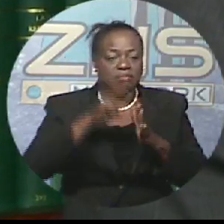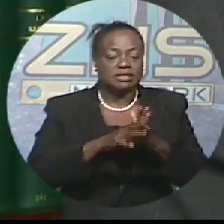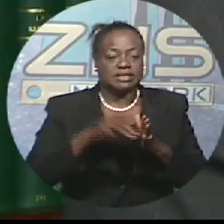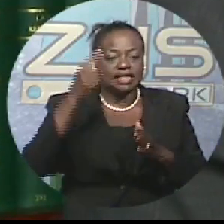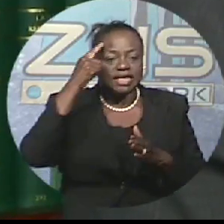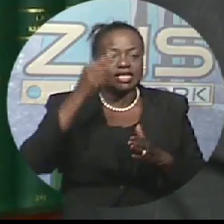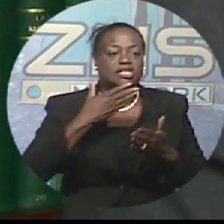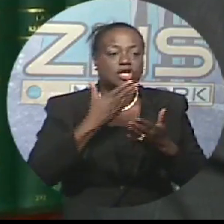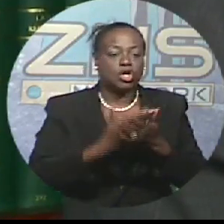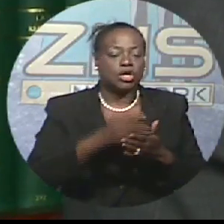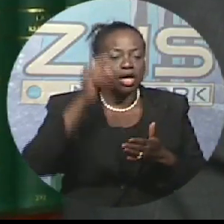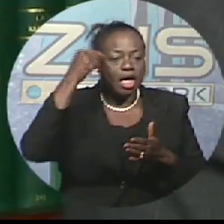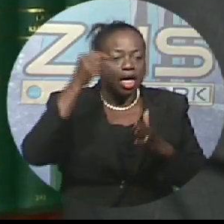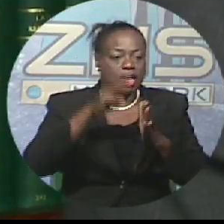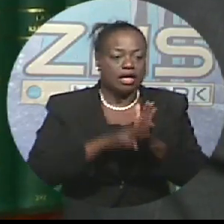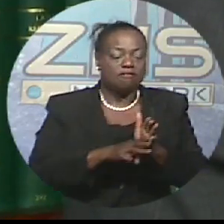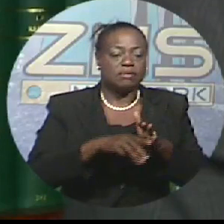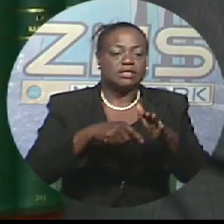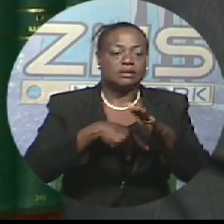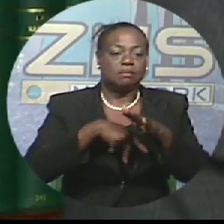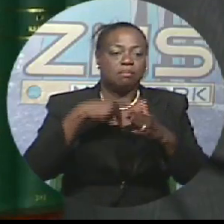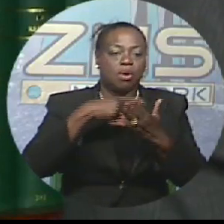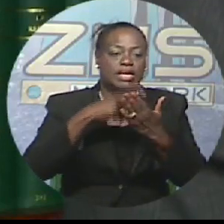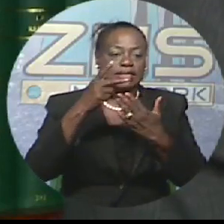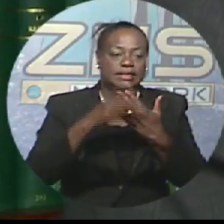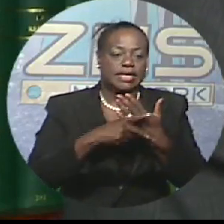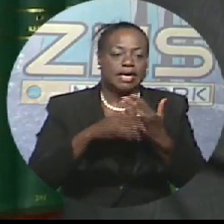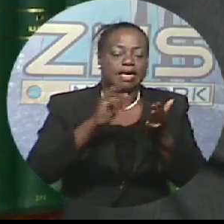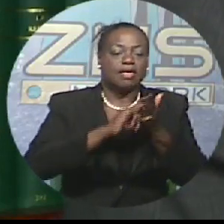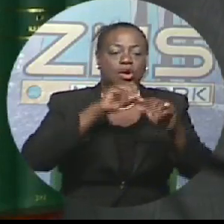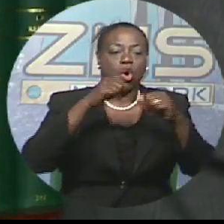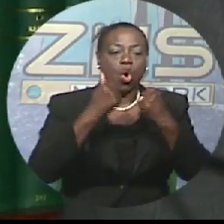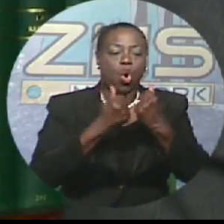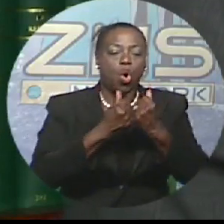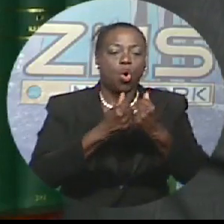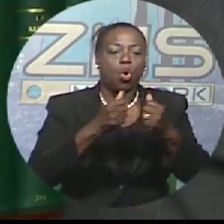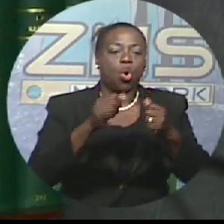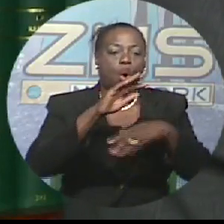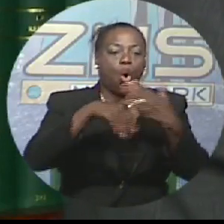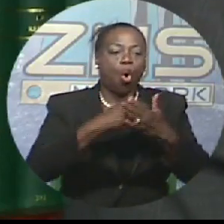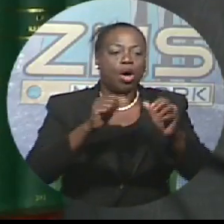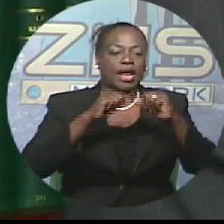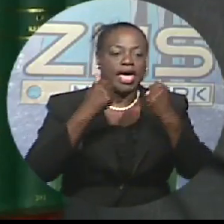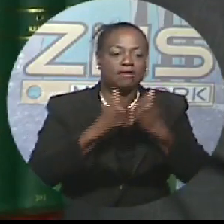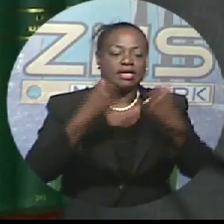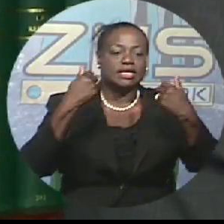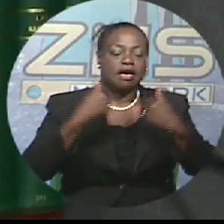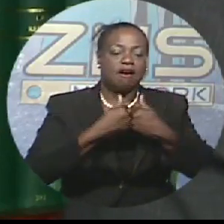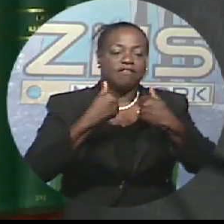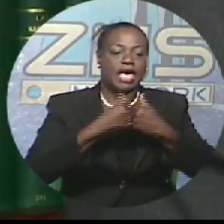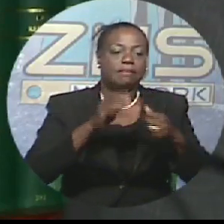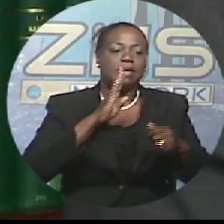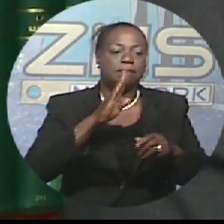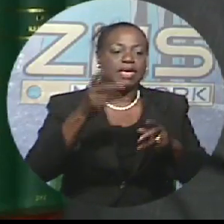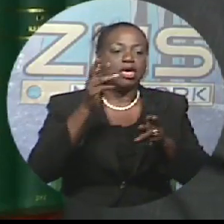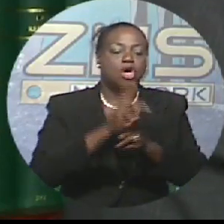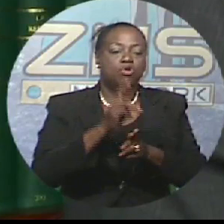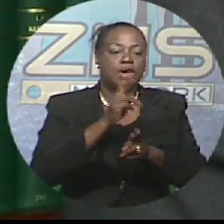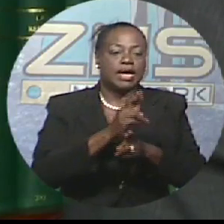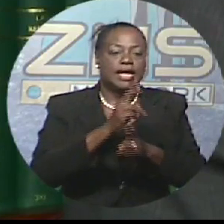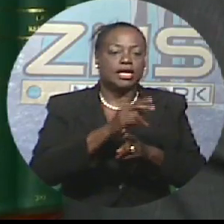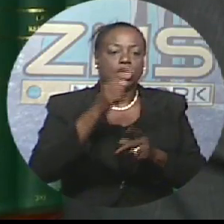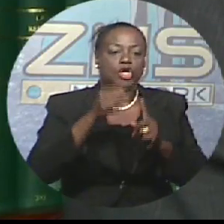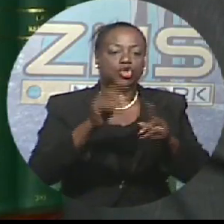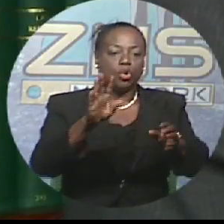that all areas of gaming be regulated to protect the national interests of the Bahamas, to